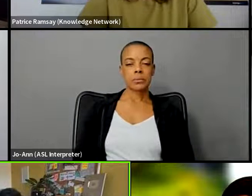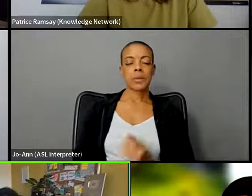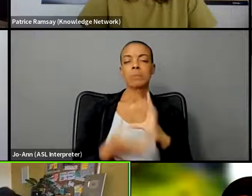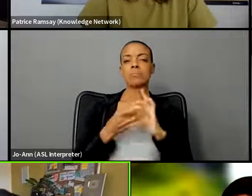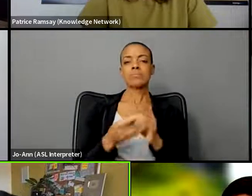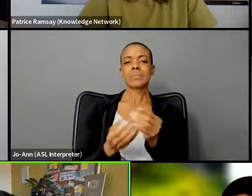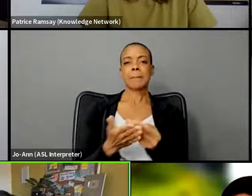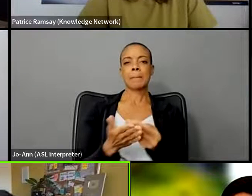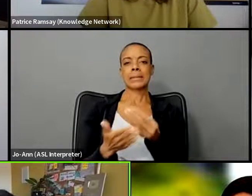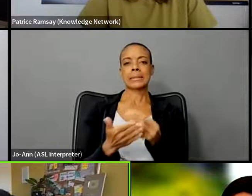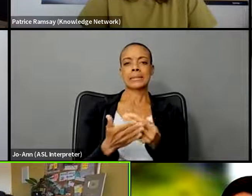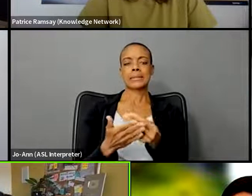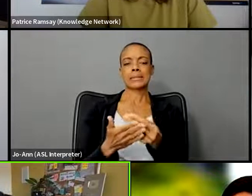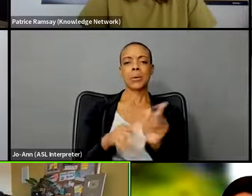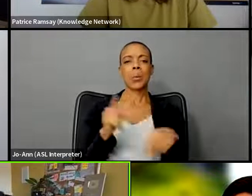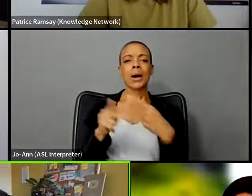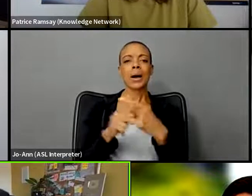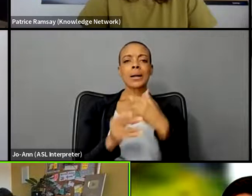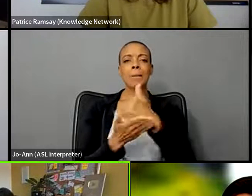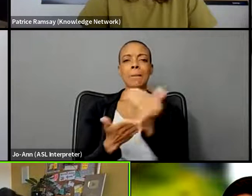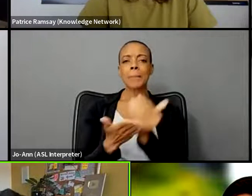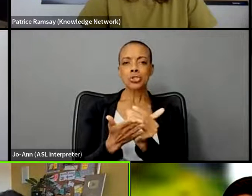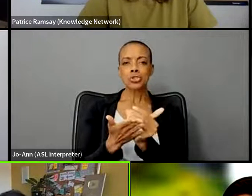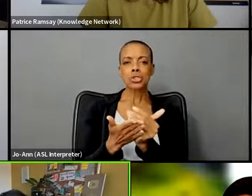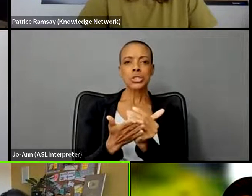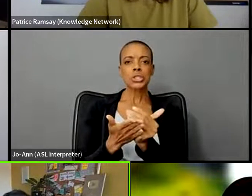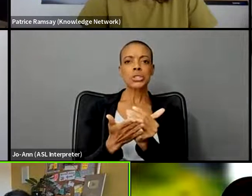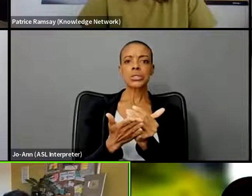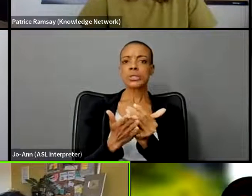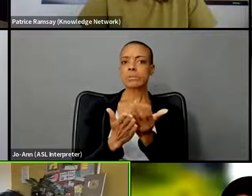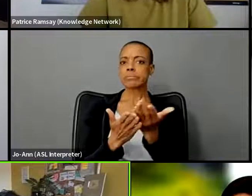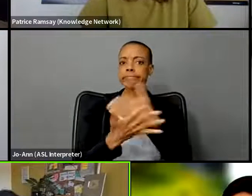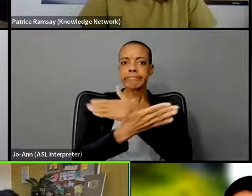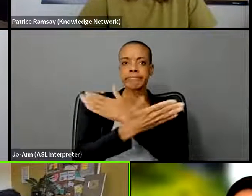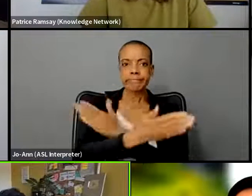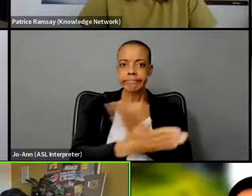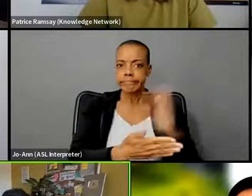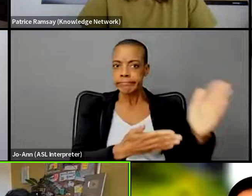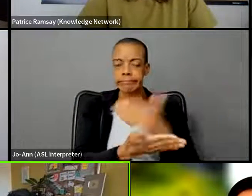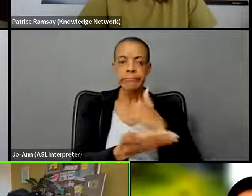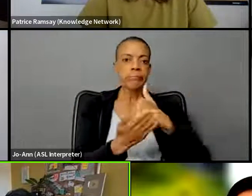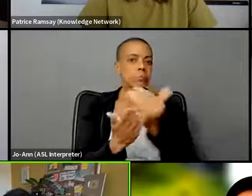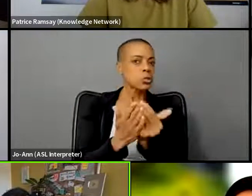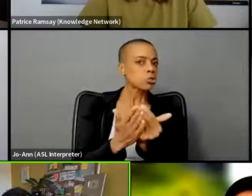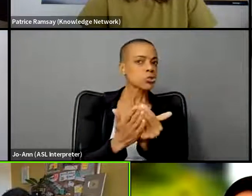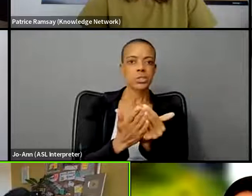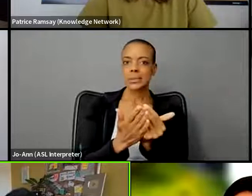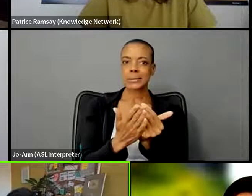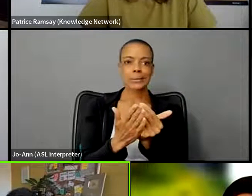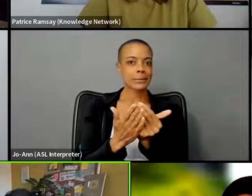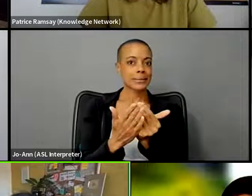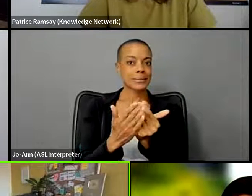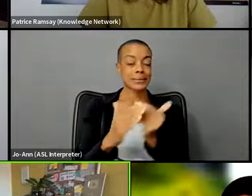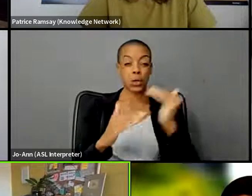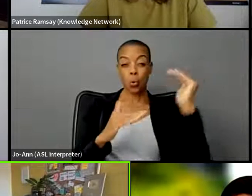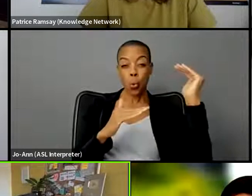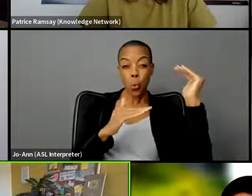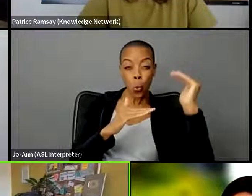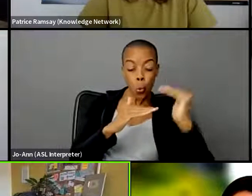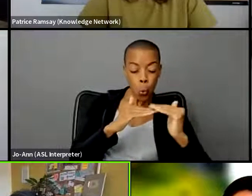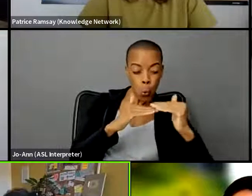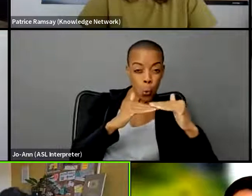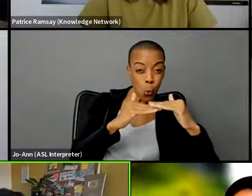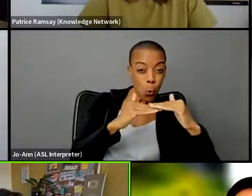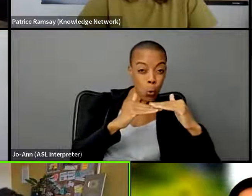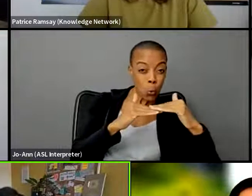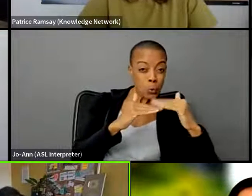sort of budgets are we looking at, and a range of budgets? What's sort of the lowest amount that you've ever considered for a